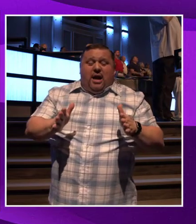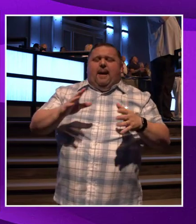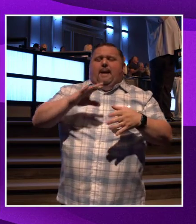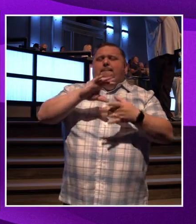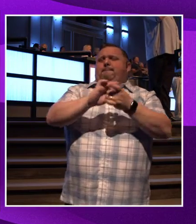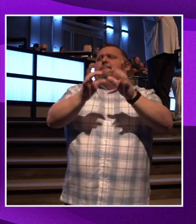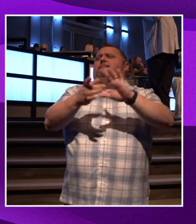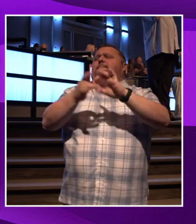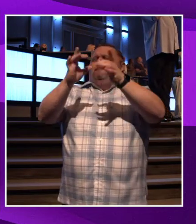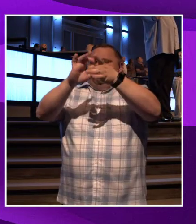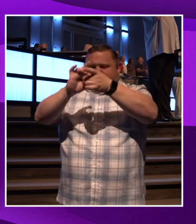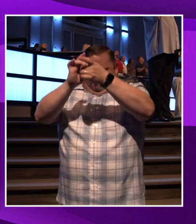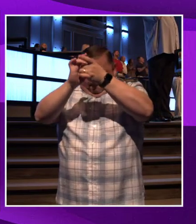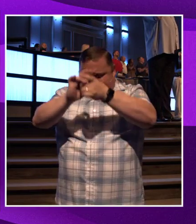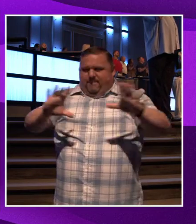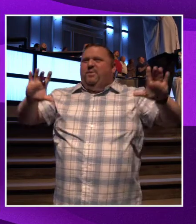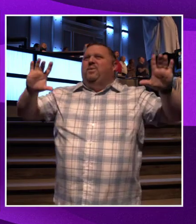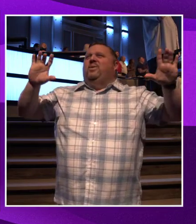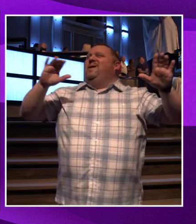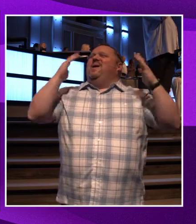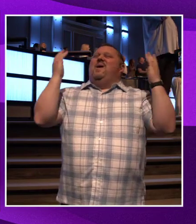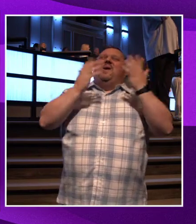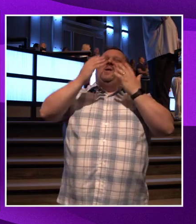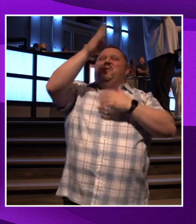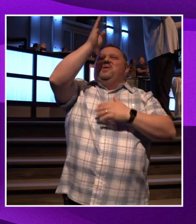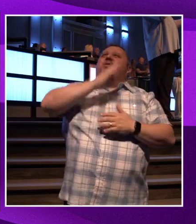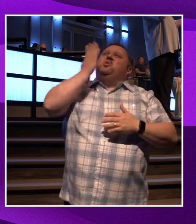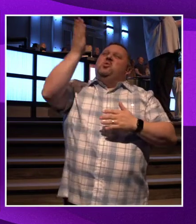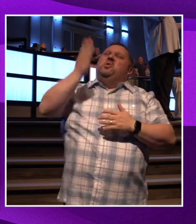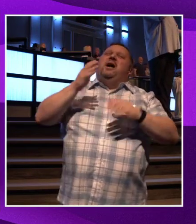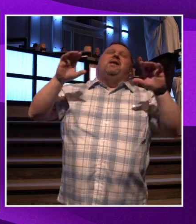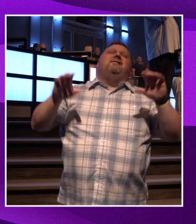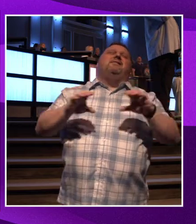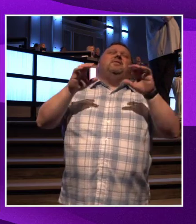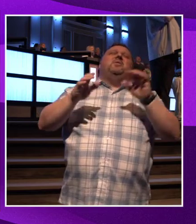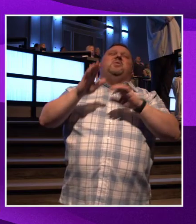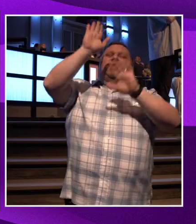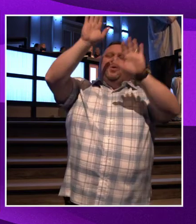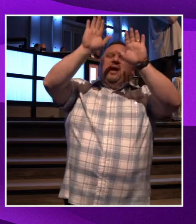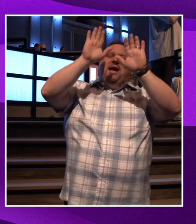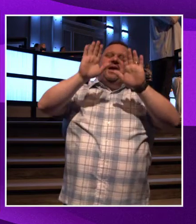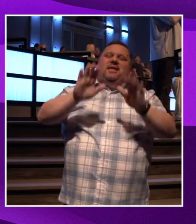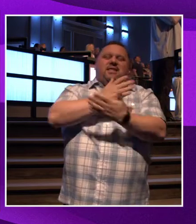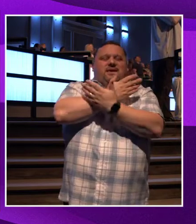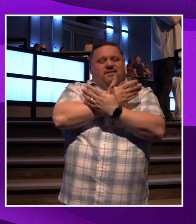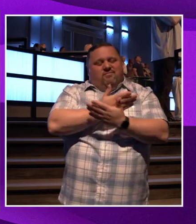and break every chain. Oh, God, You have done great.